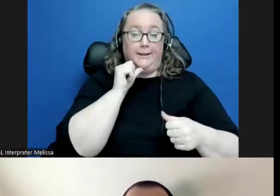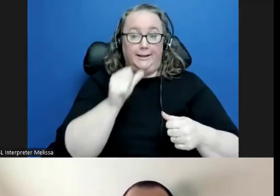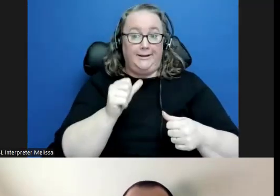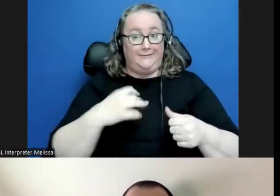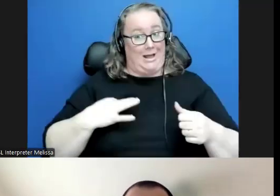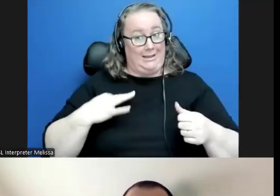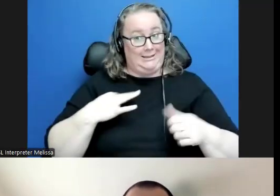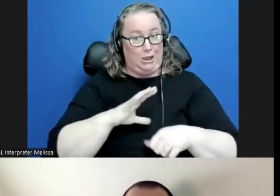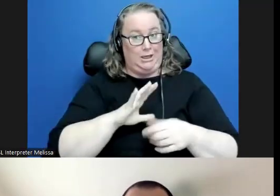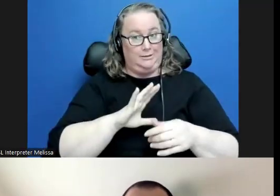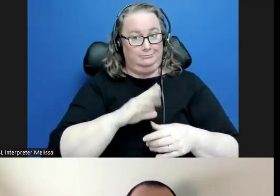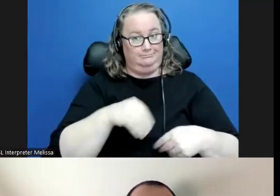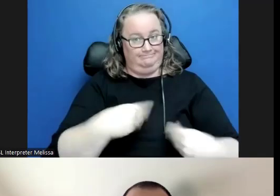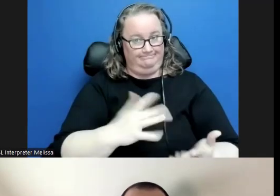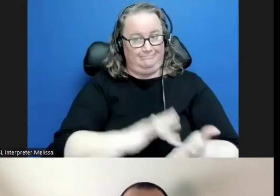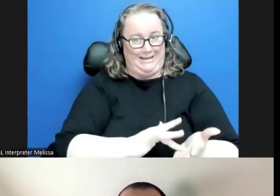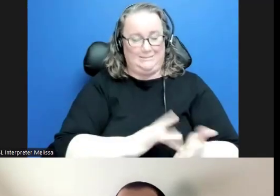further,